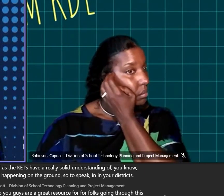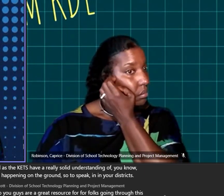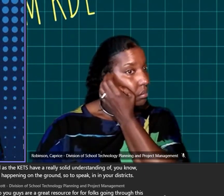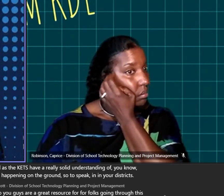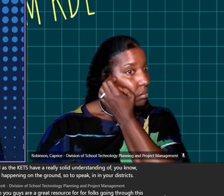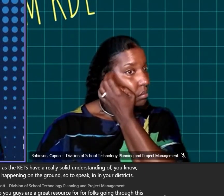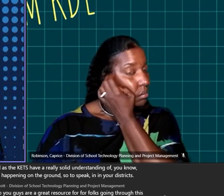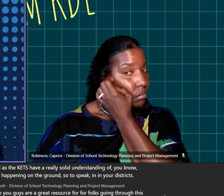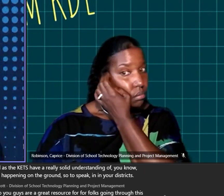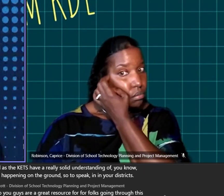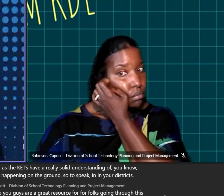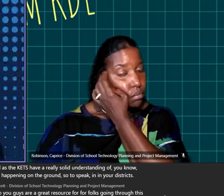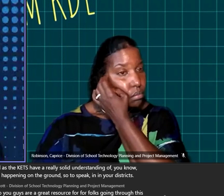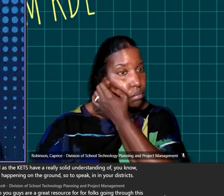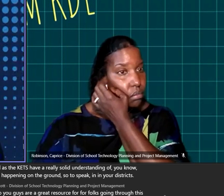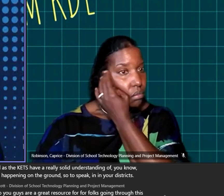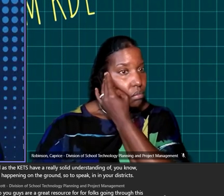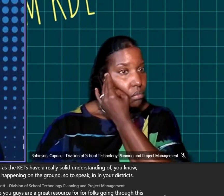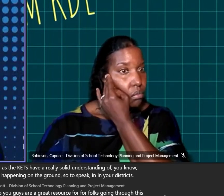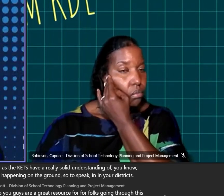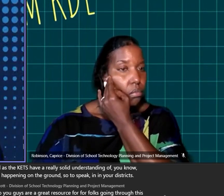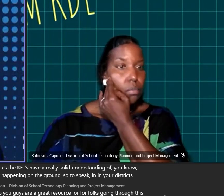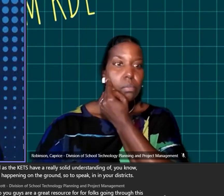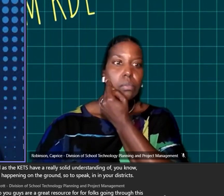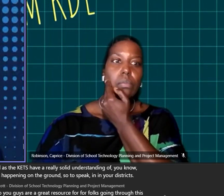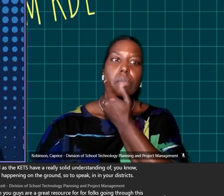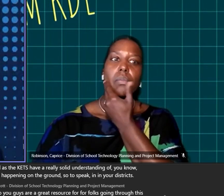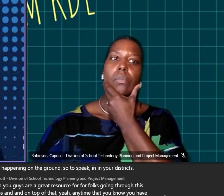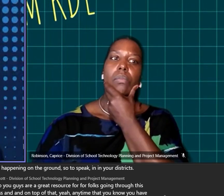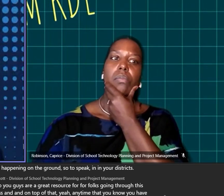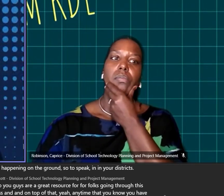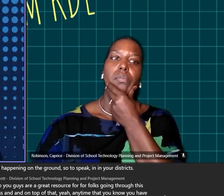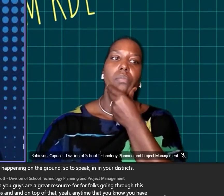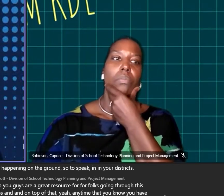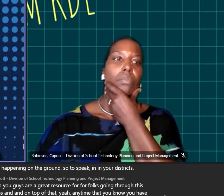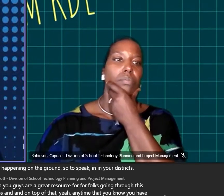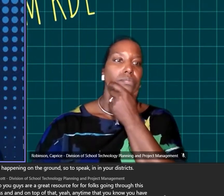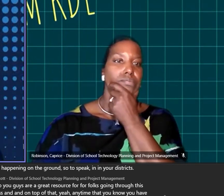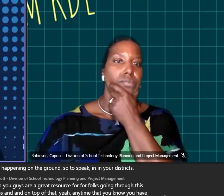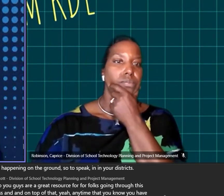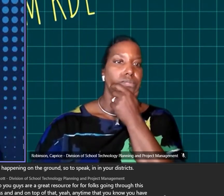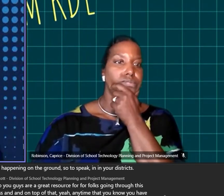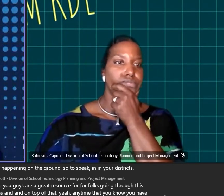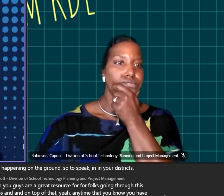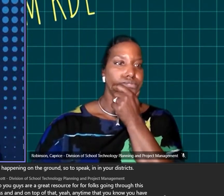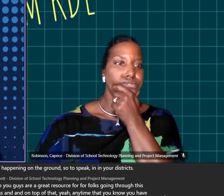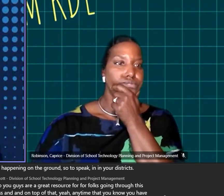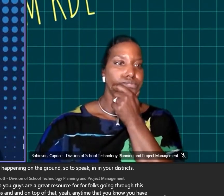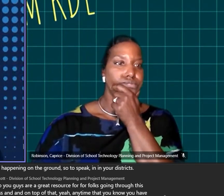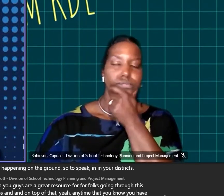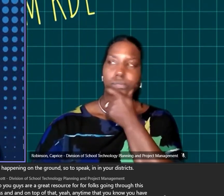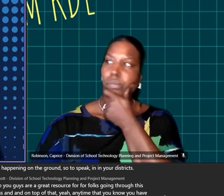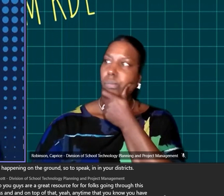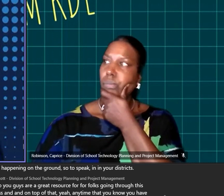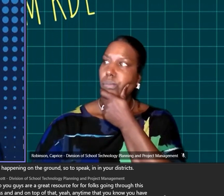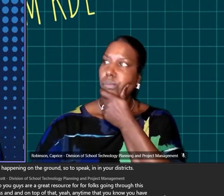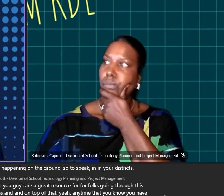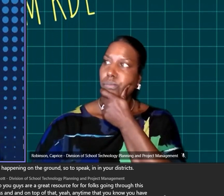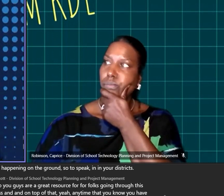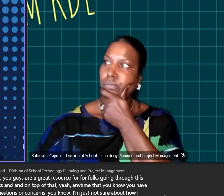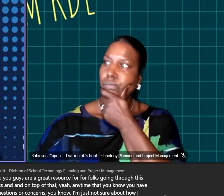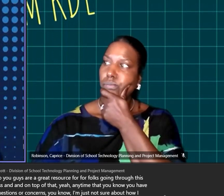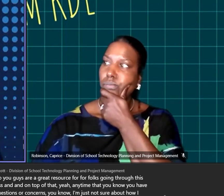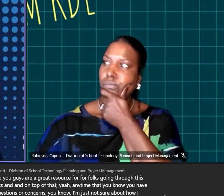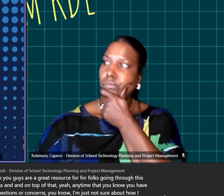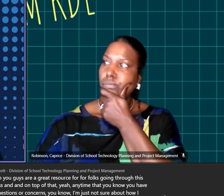yeah, anytime that you have any questions, your concerns, I'm just not sure about how I should